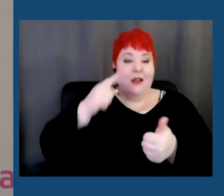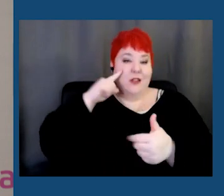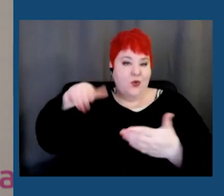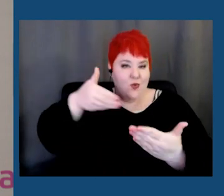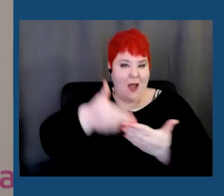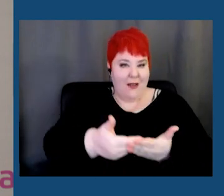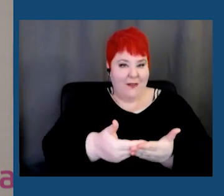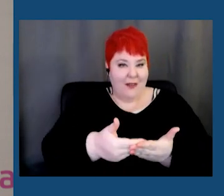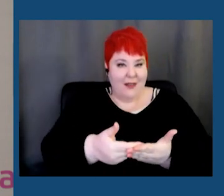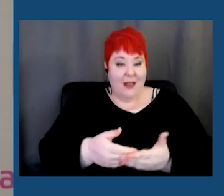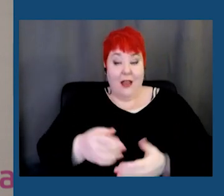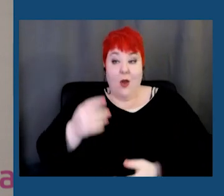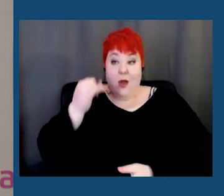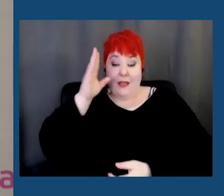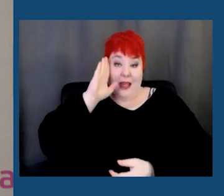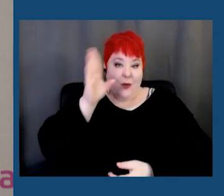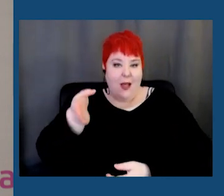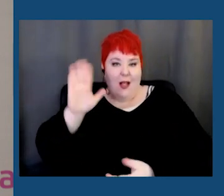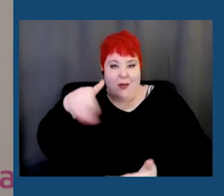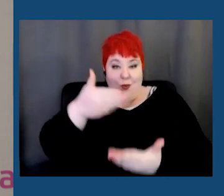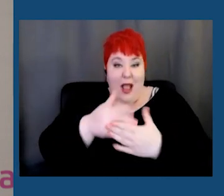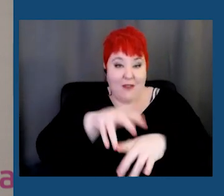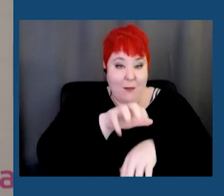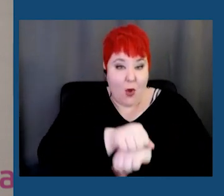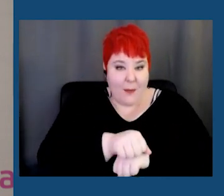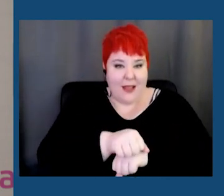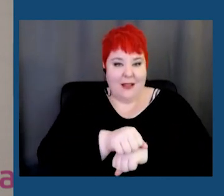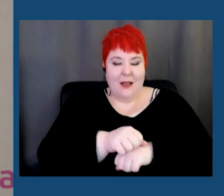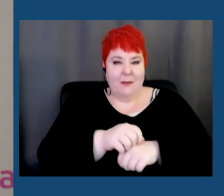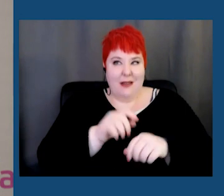have a clear plan about how they're gonna get home from the appointment.